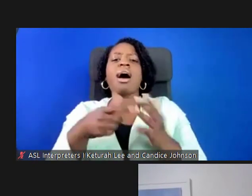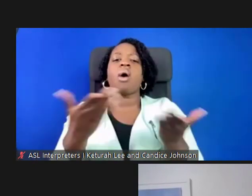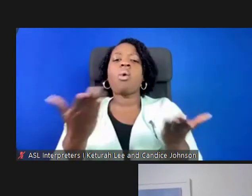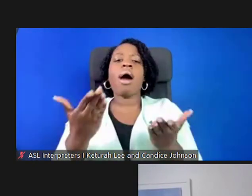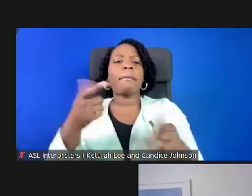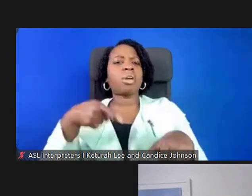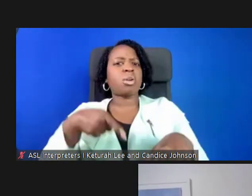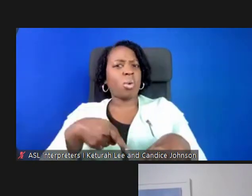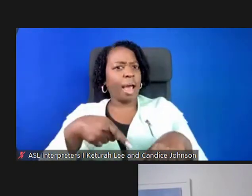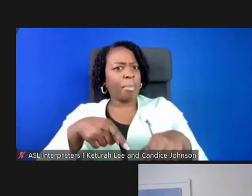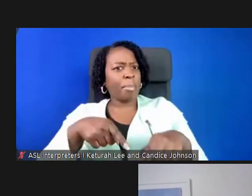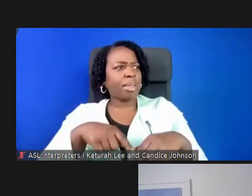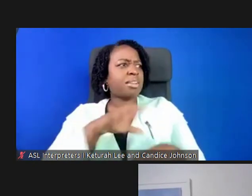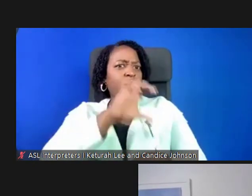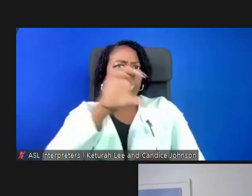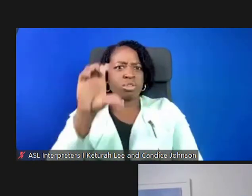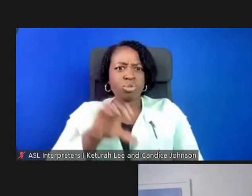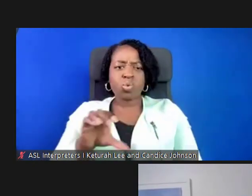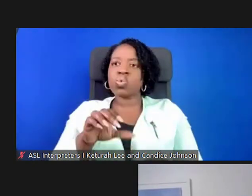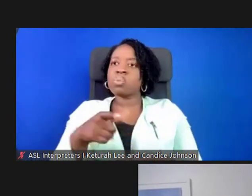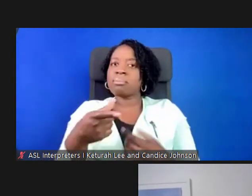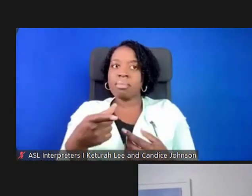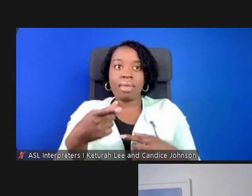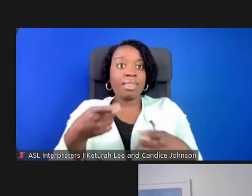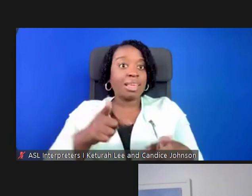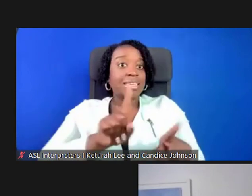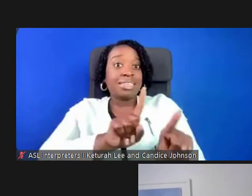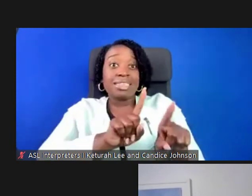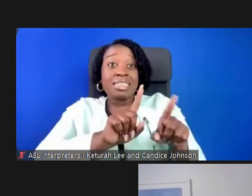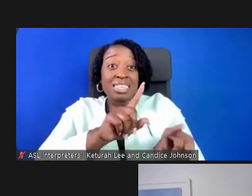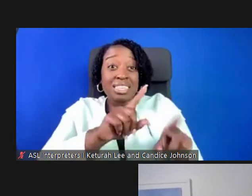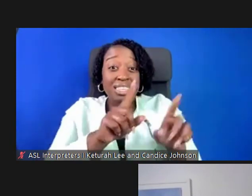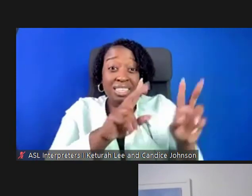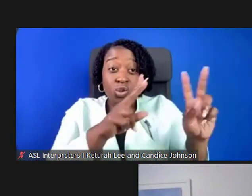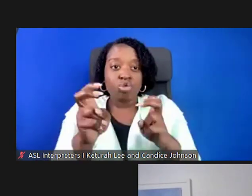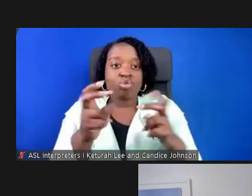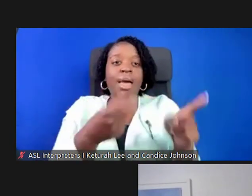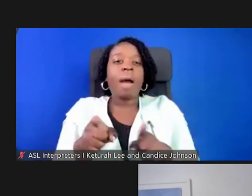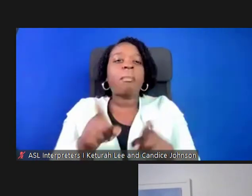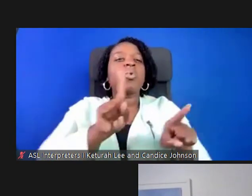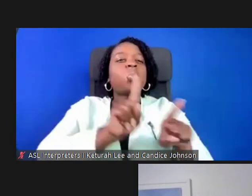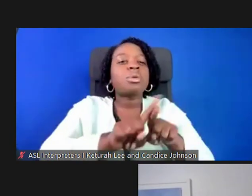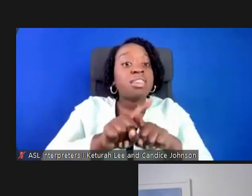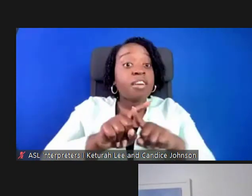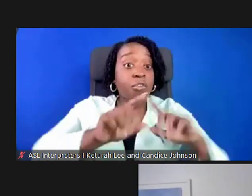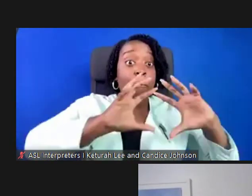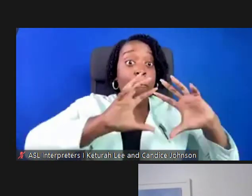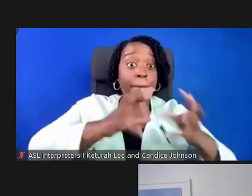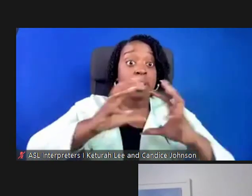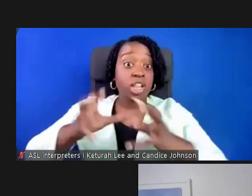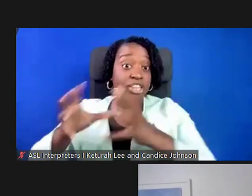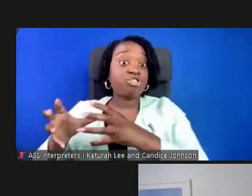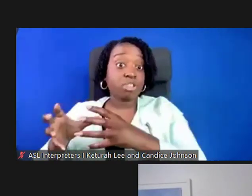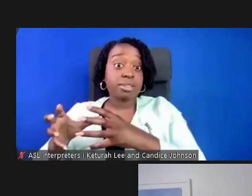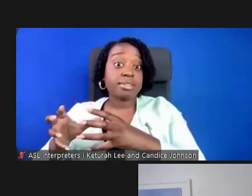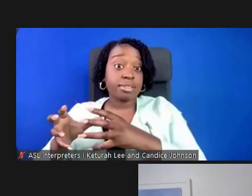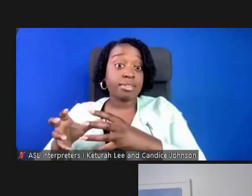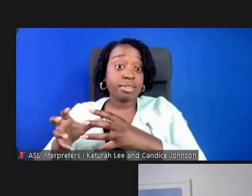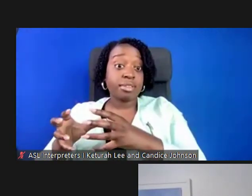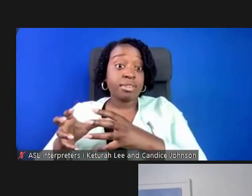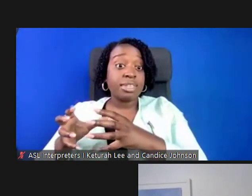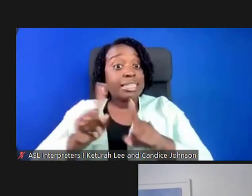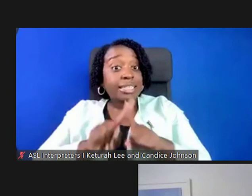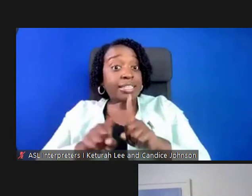these issues arise differently for different subpopulations, and to say that we need to continue